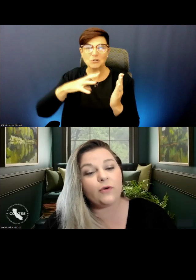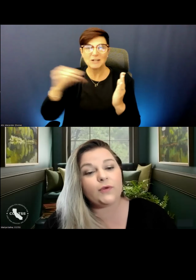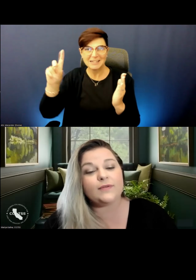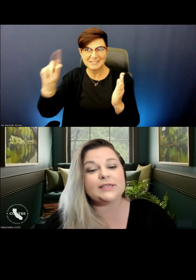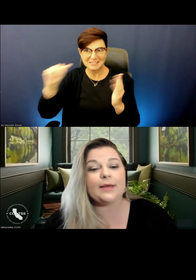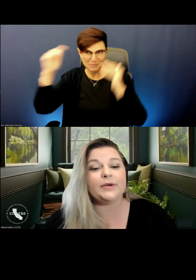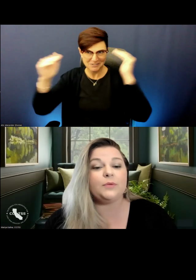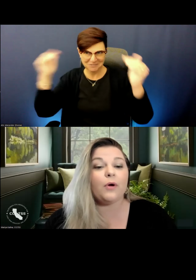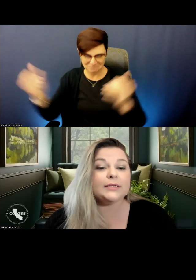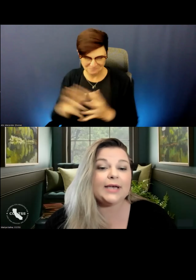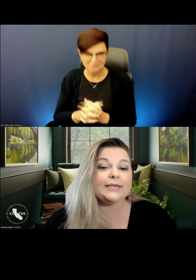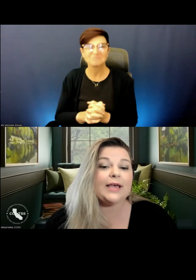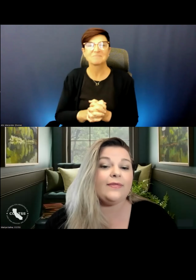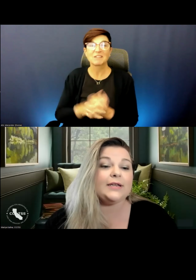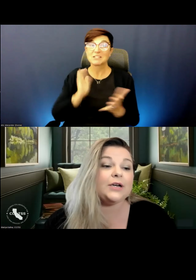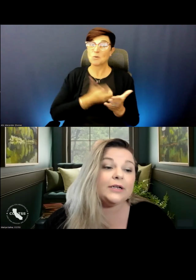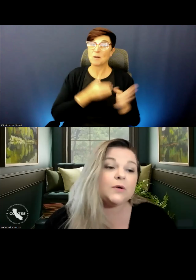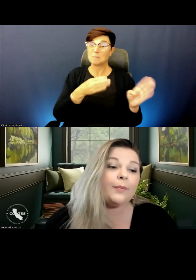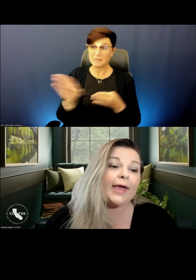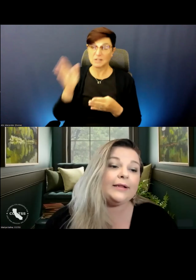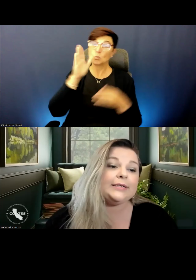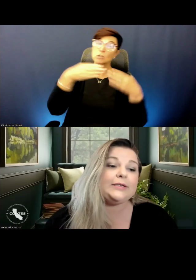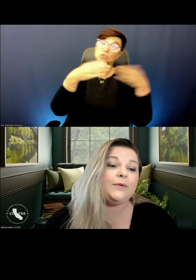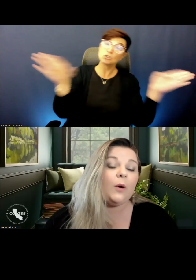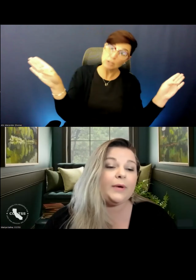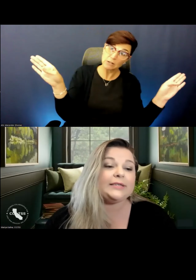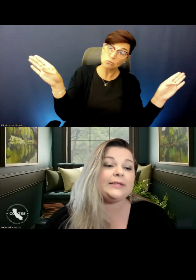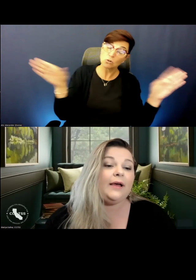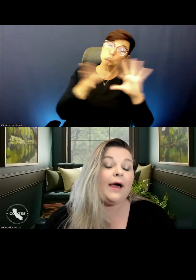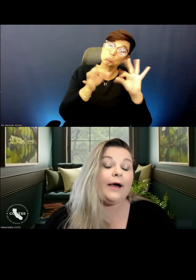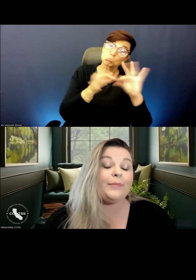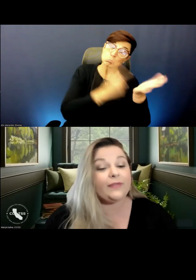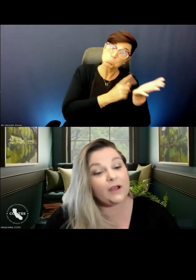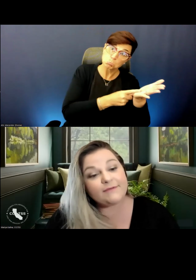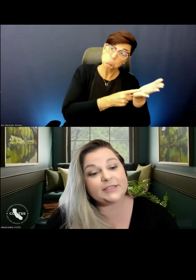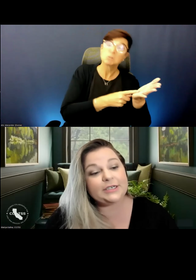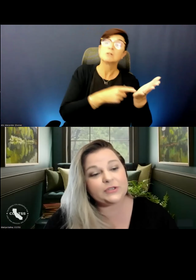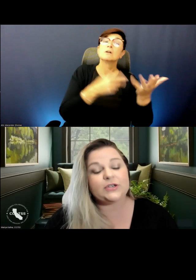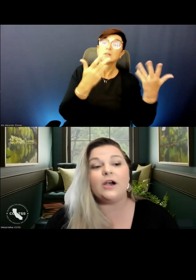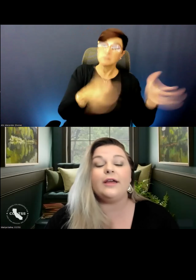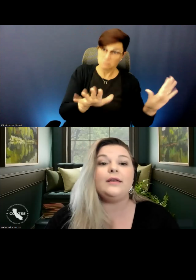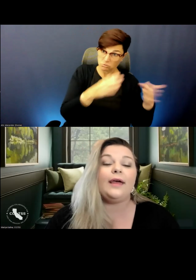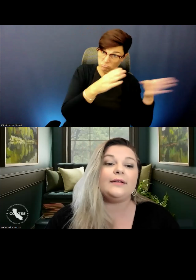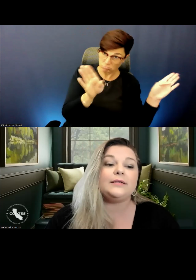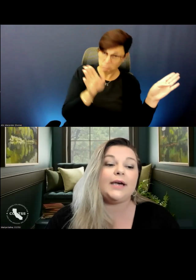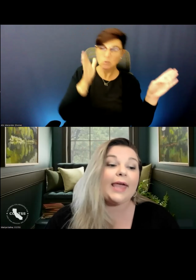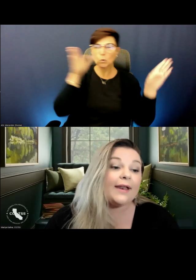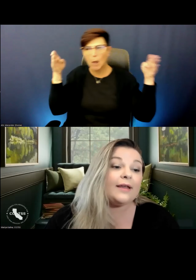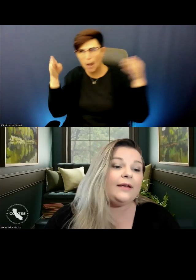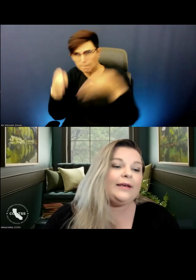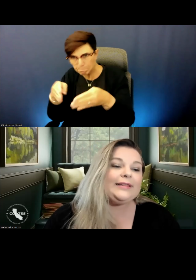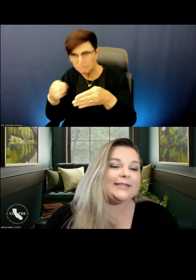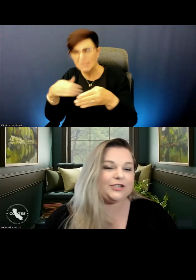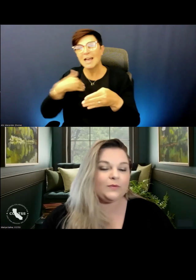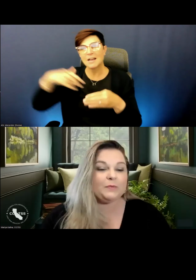general overview of the state budget process and then turn it to our panelists to help us get the conversation started. And